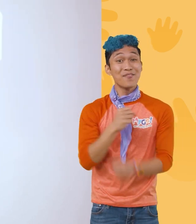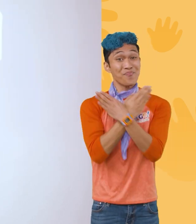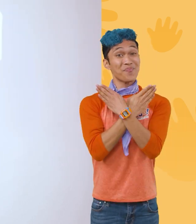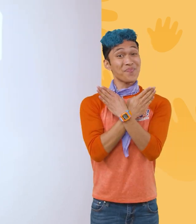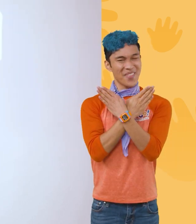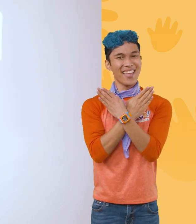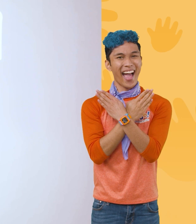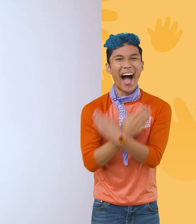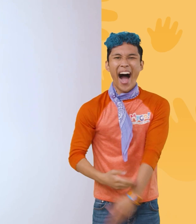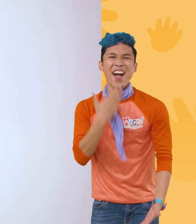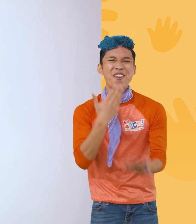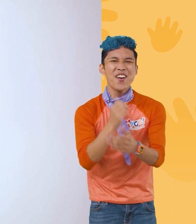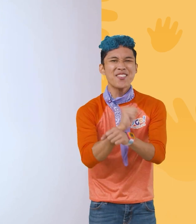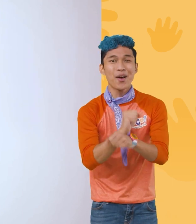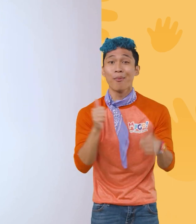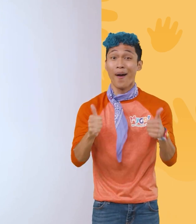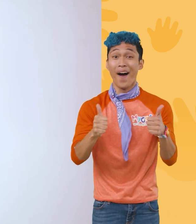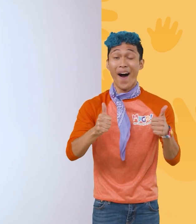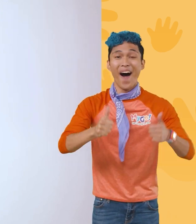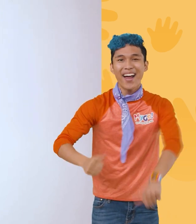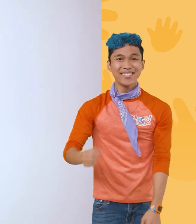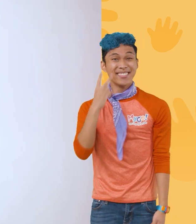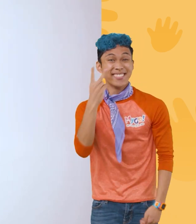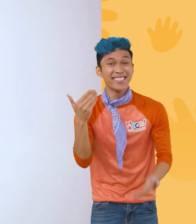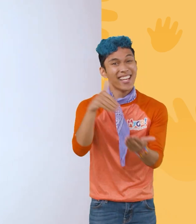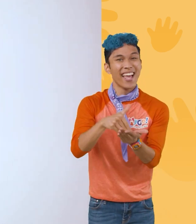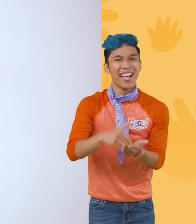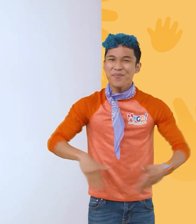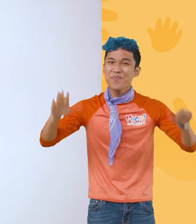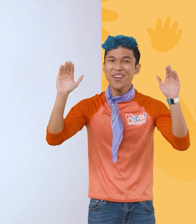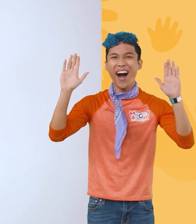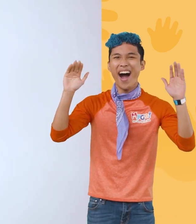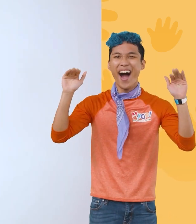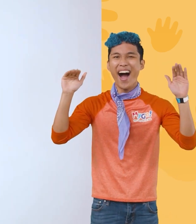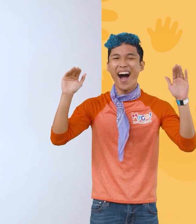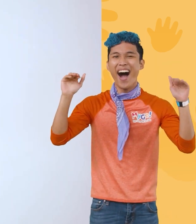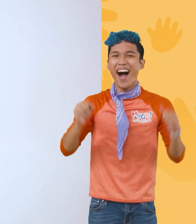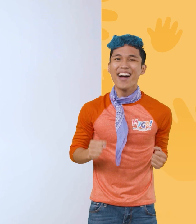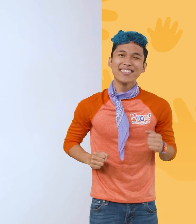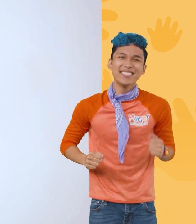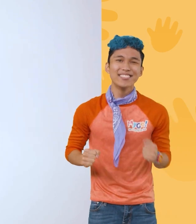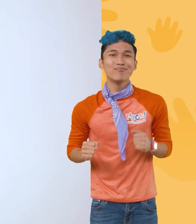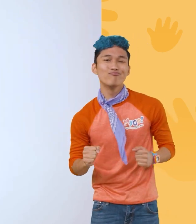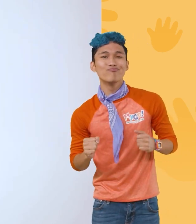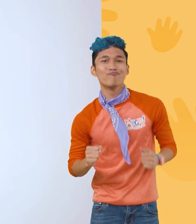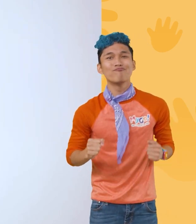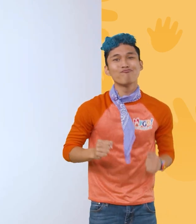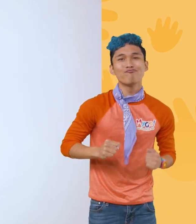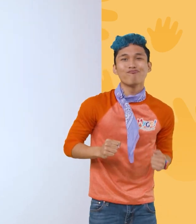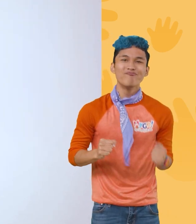B-L-I-P-P-I. Blippi. Good job. All right. See you again. Bye-bye.